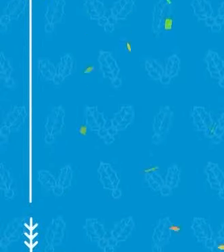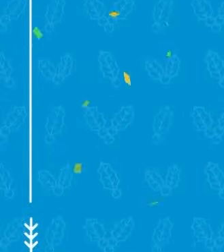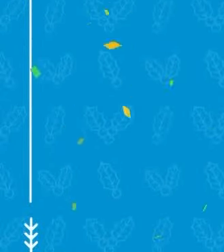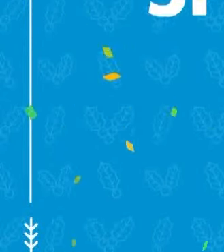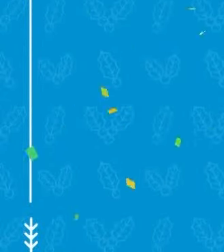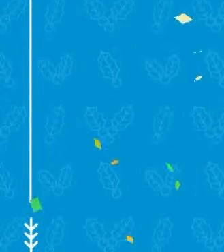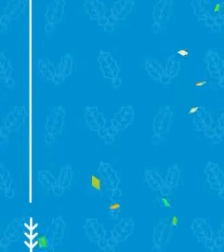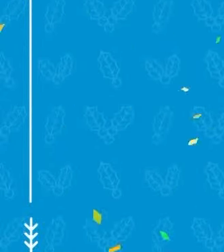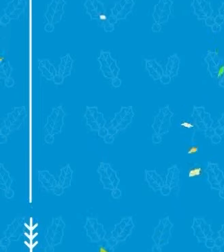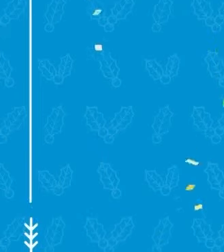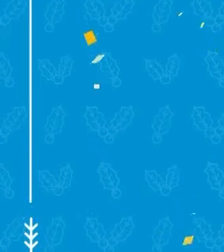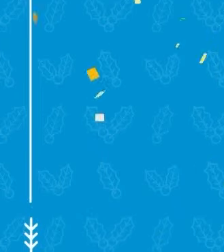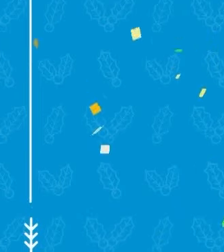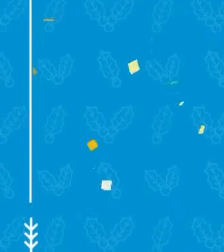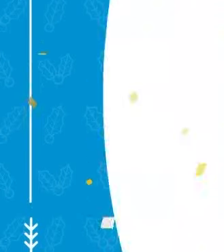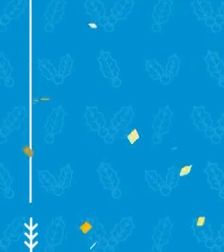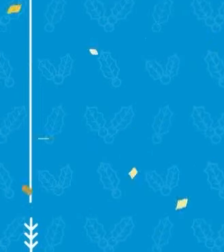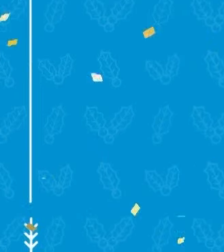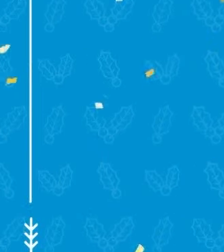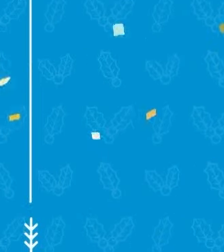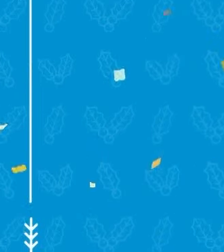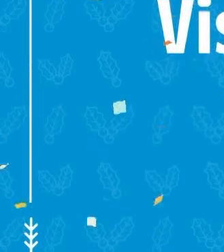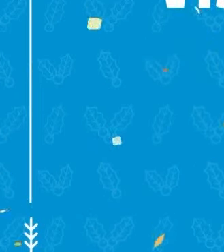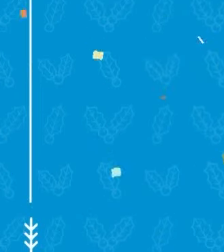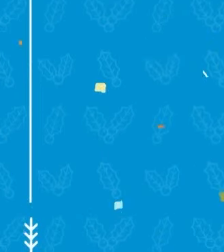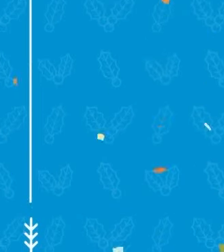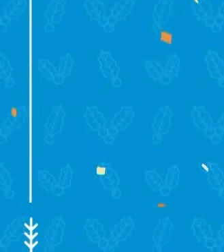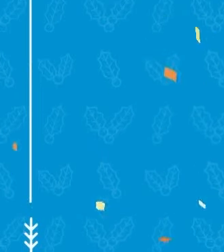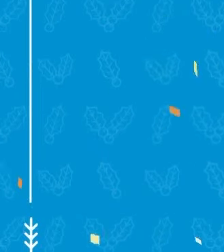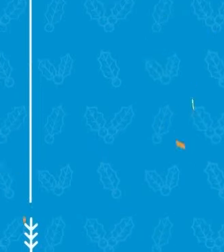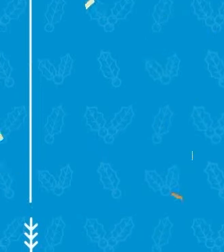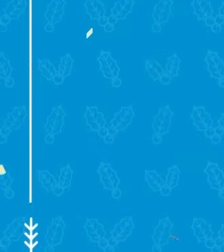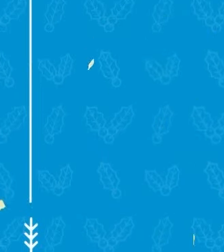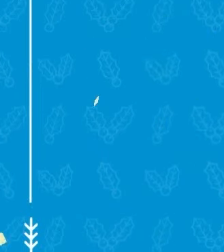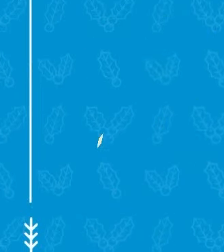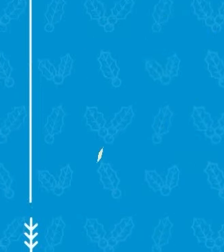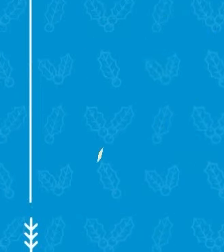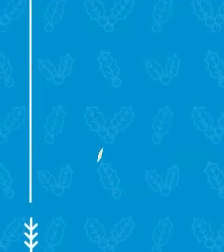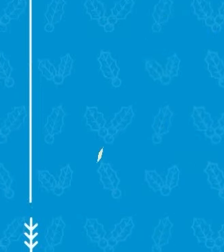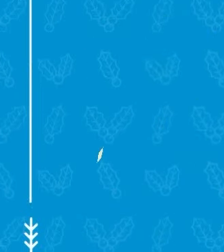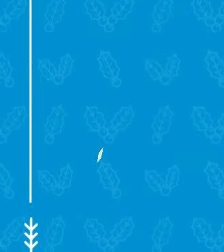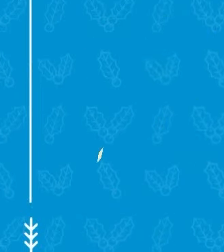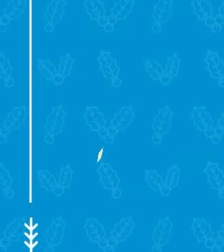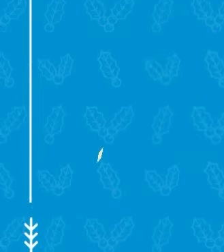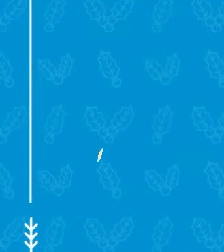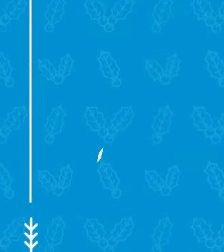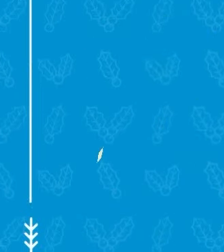Limited time offer. Special conditions apply. Flow, inspired by you.